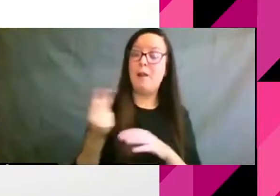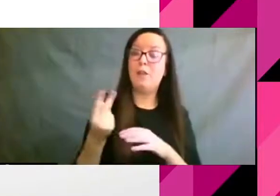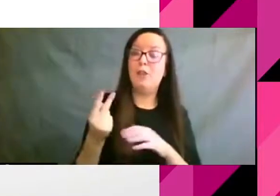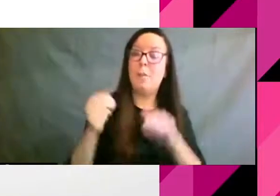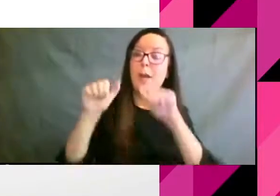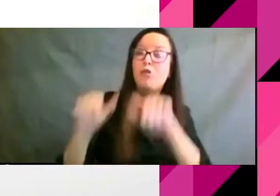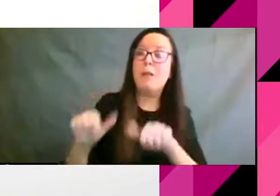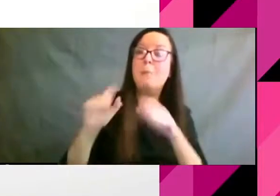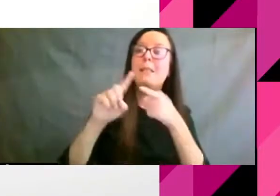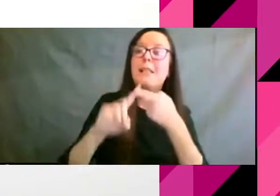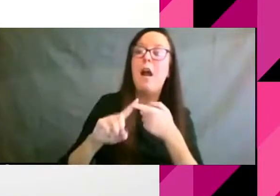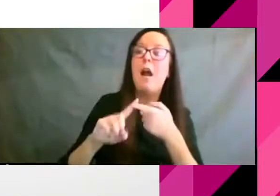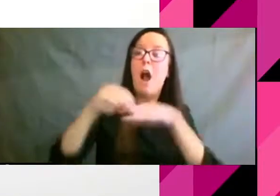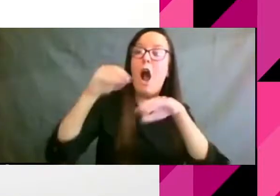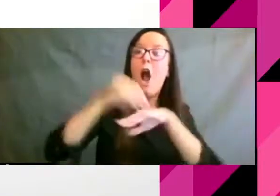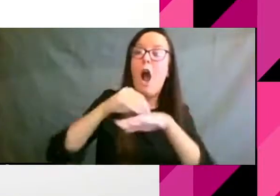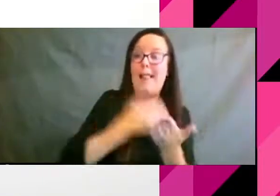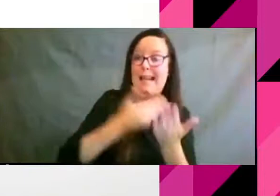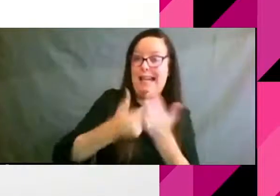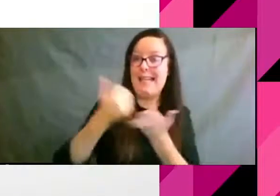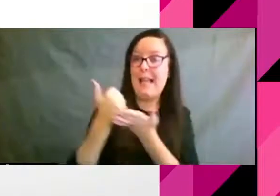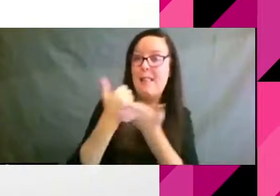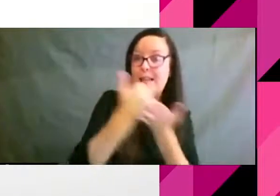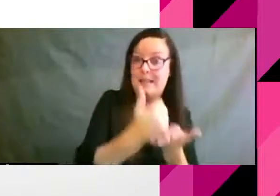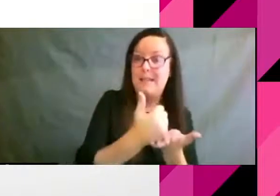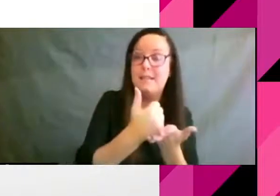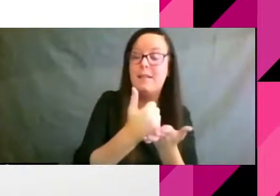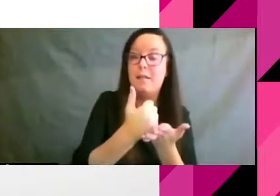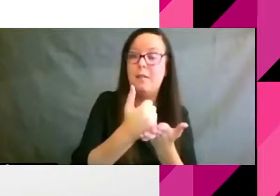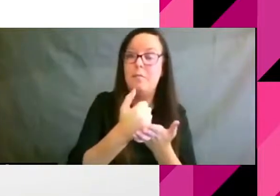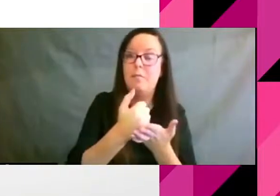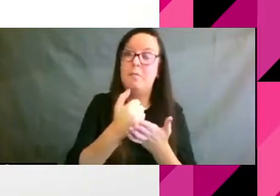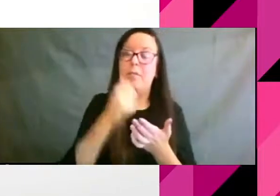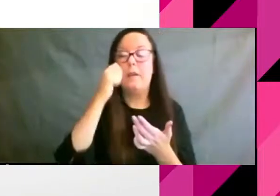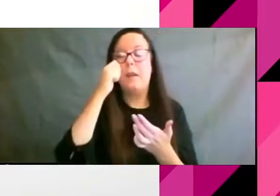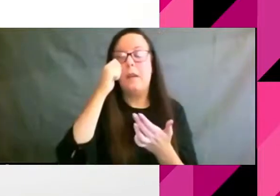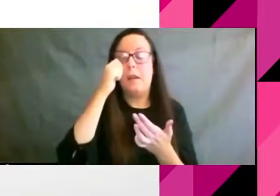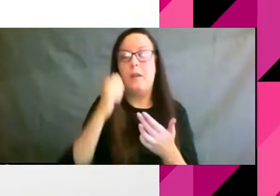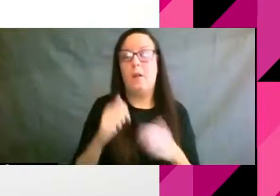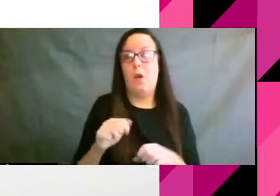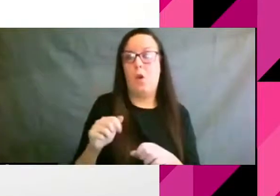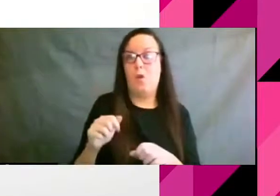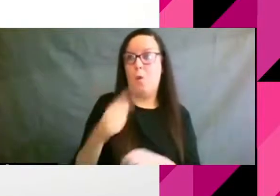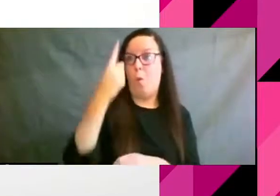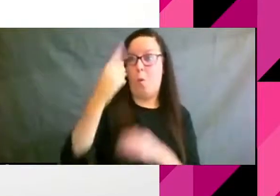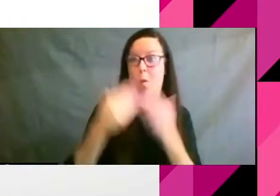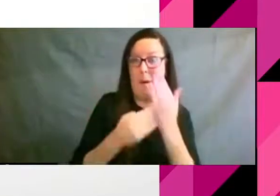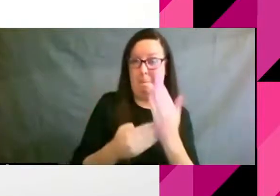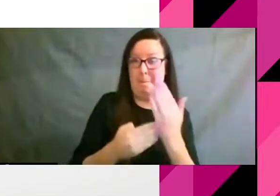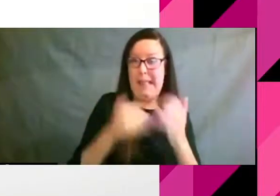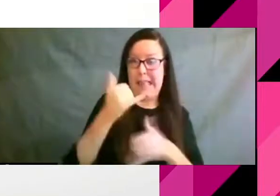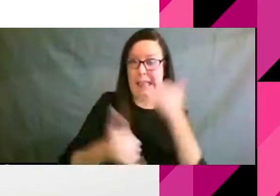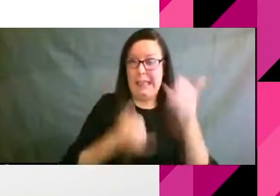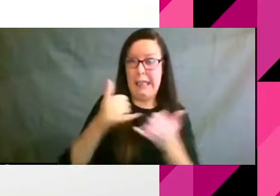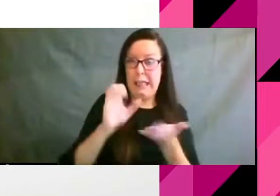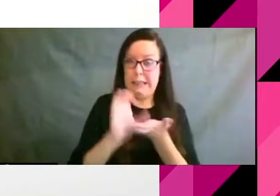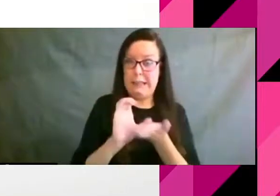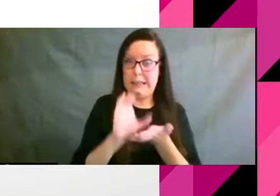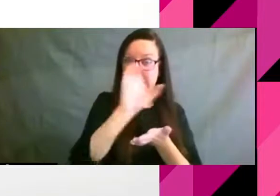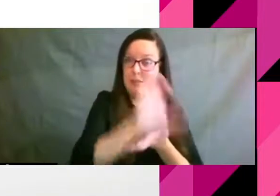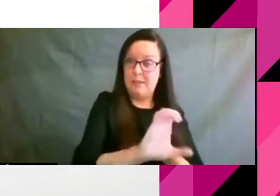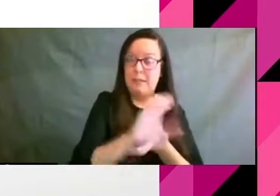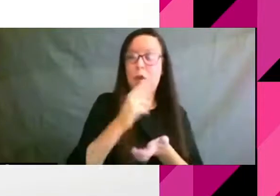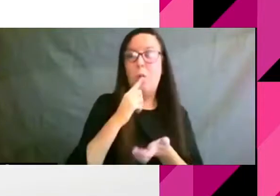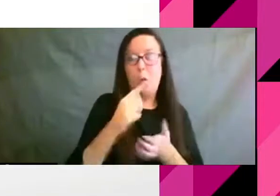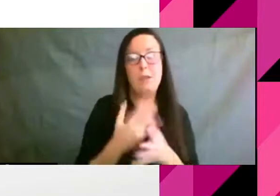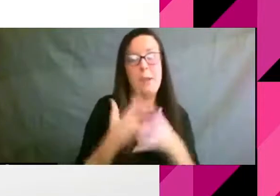Assistance. While we might argue over the quantum, although we're talking about well over $1 billion here, this is a significant development